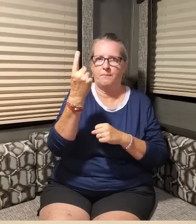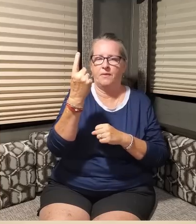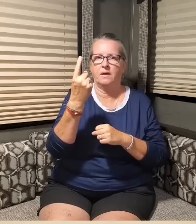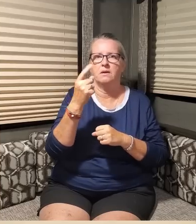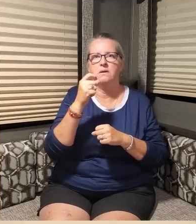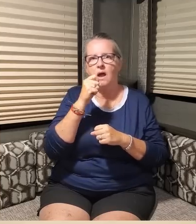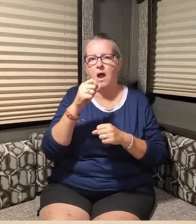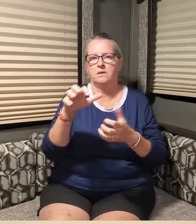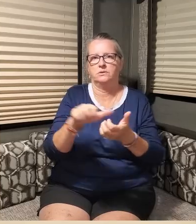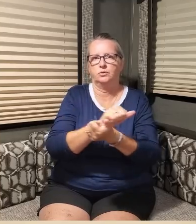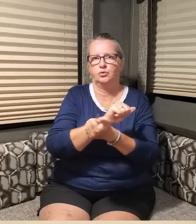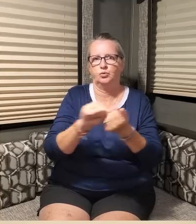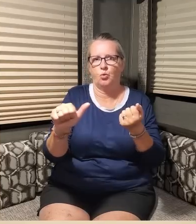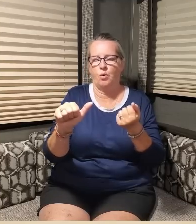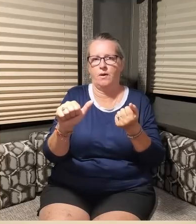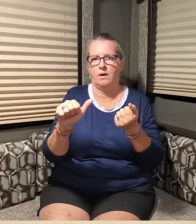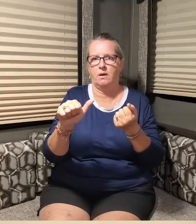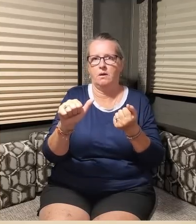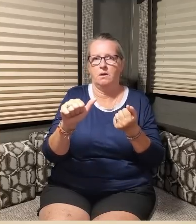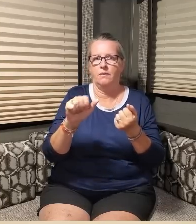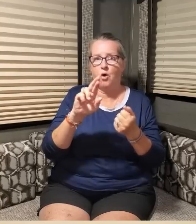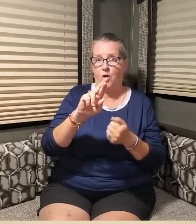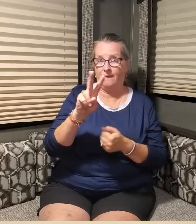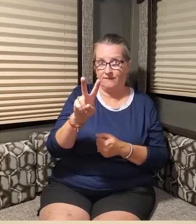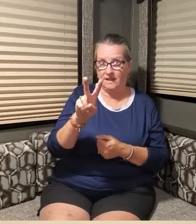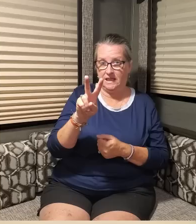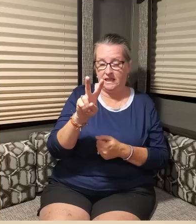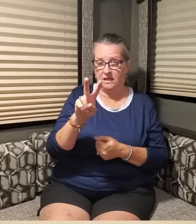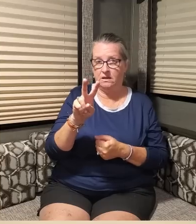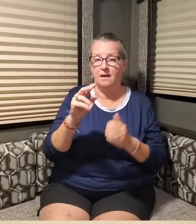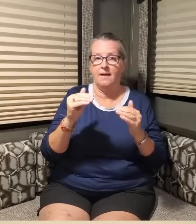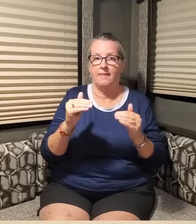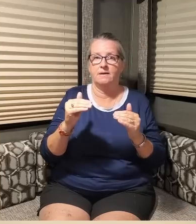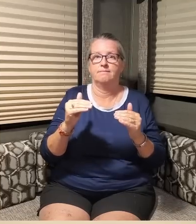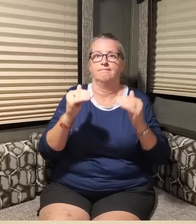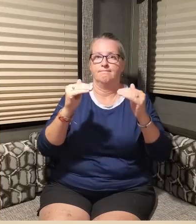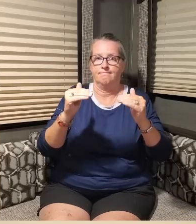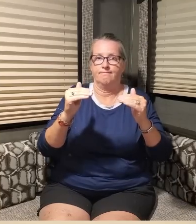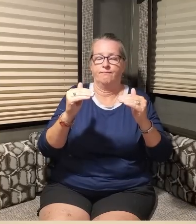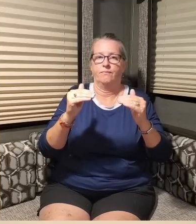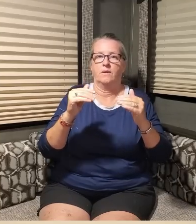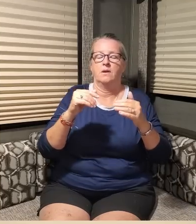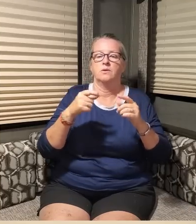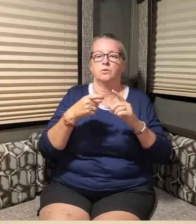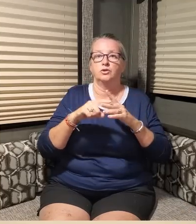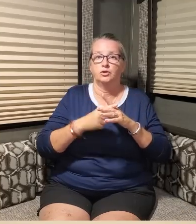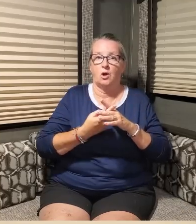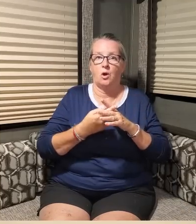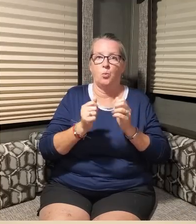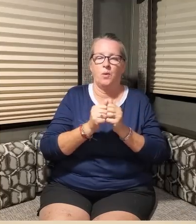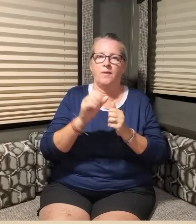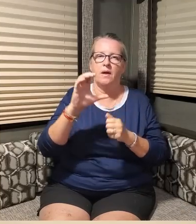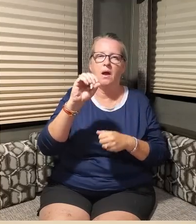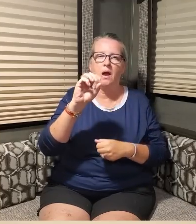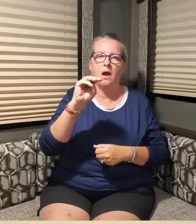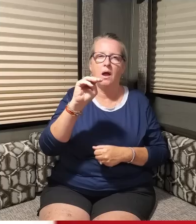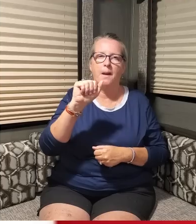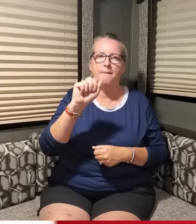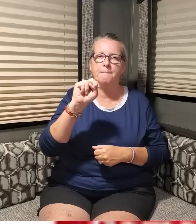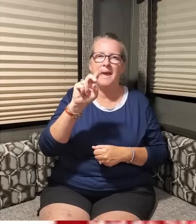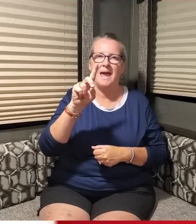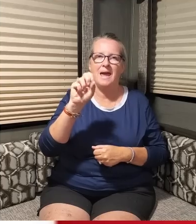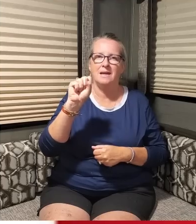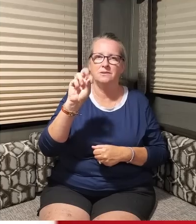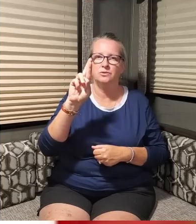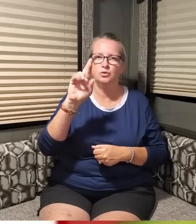that's not going to destroy the RV. And then you work your way up. So you go from command